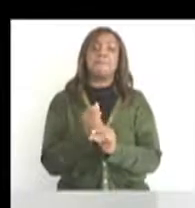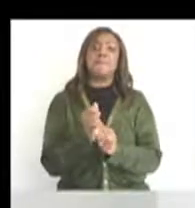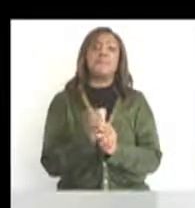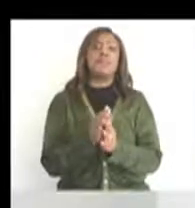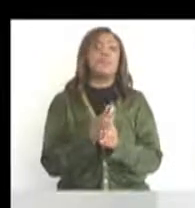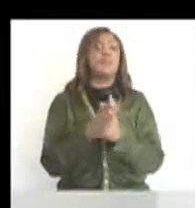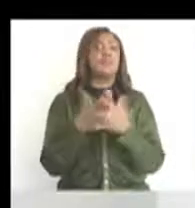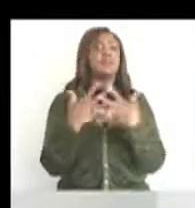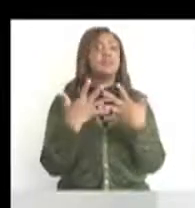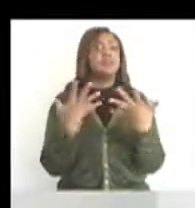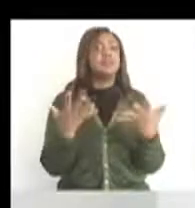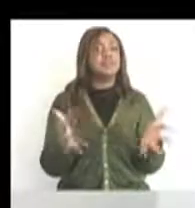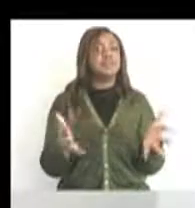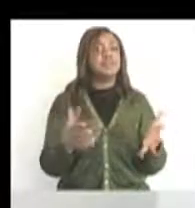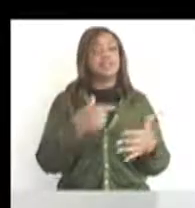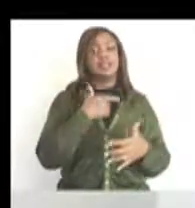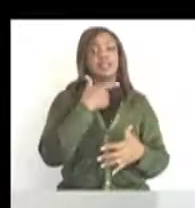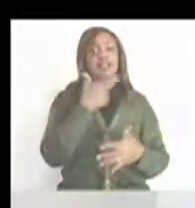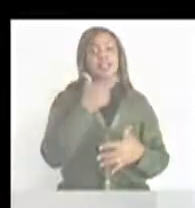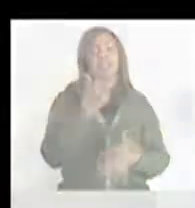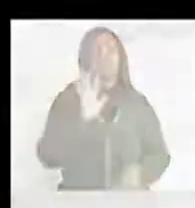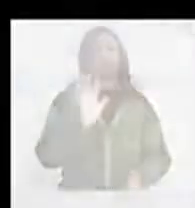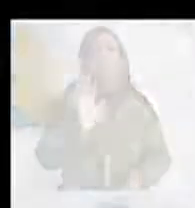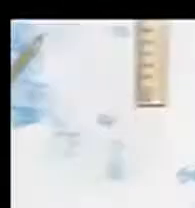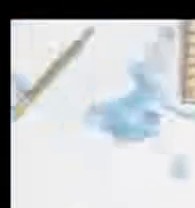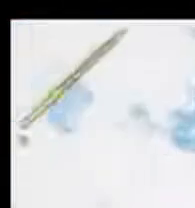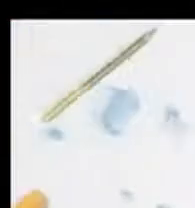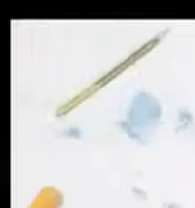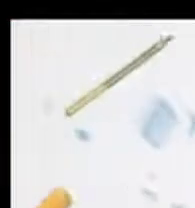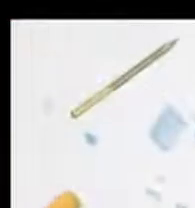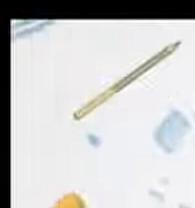Until next time, bye-bye.